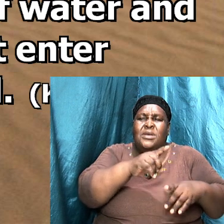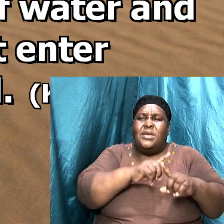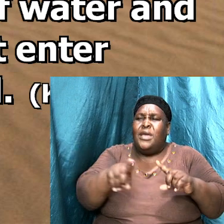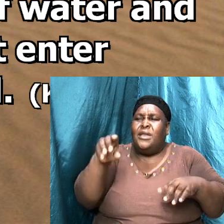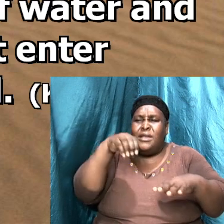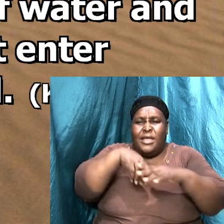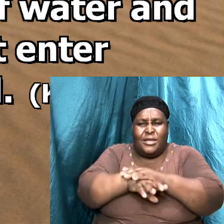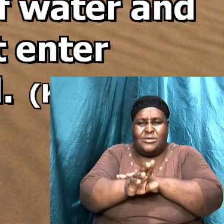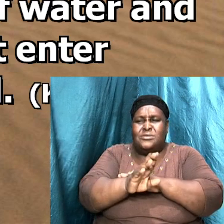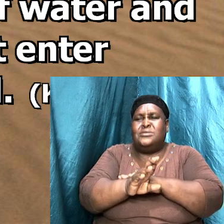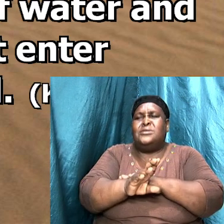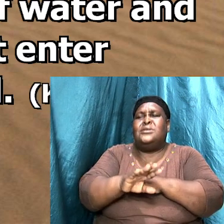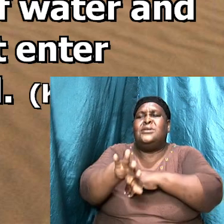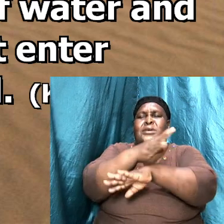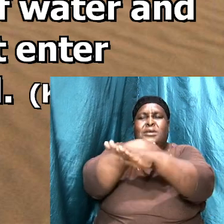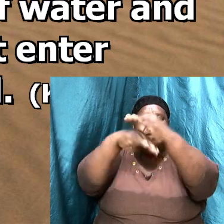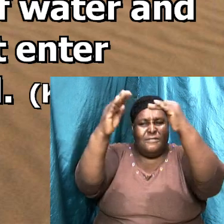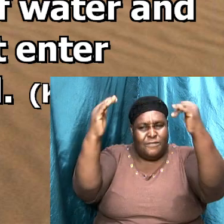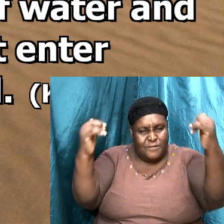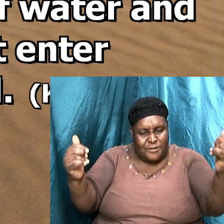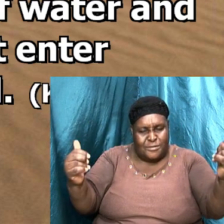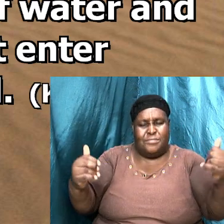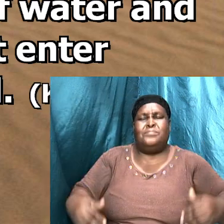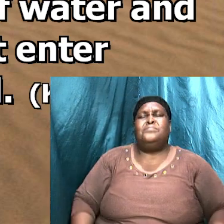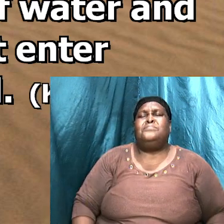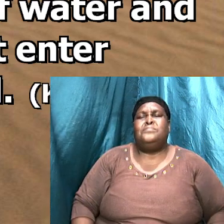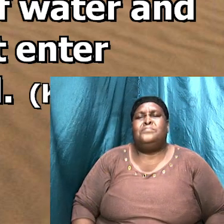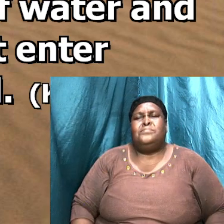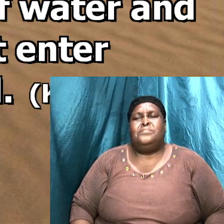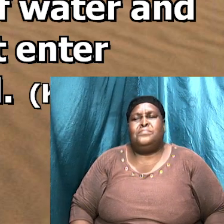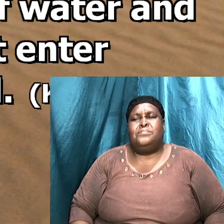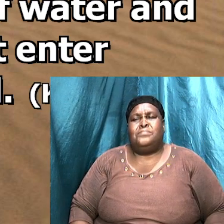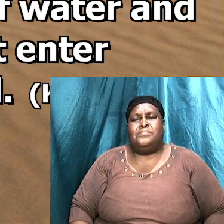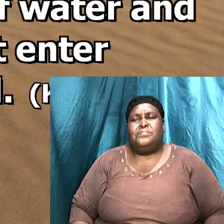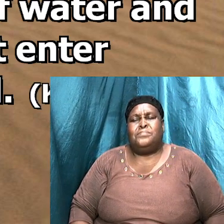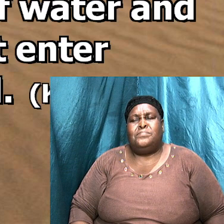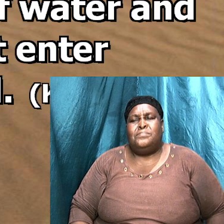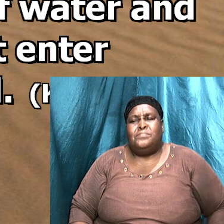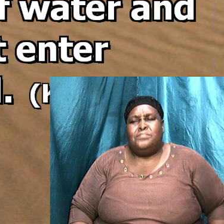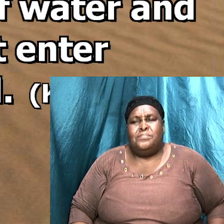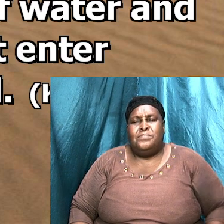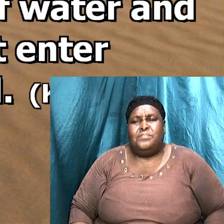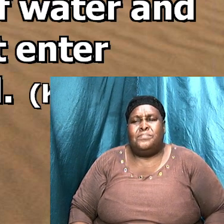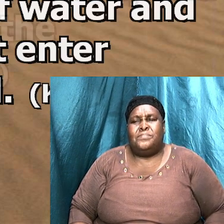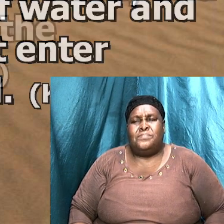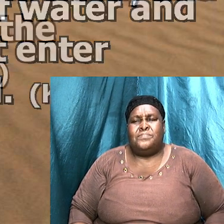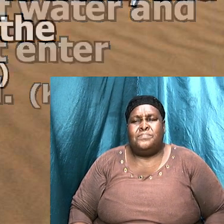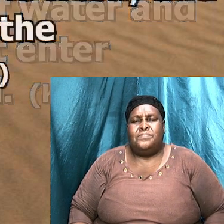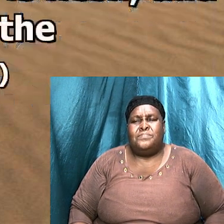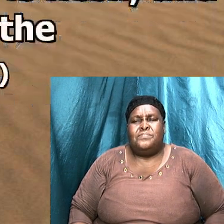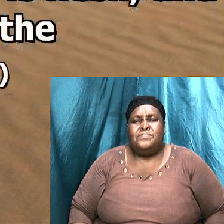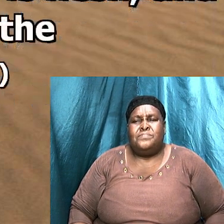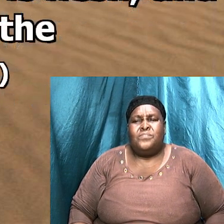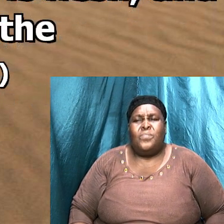and of the spirit, he cannot enter the kingdom of God.